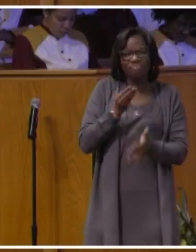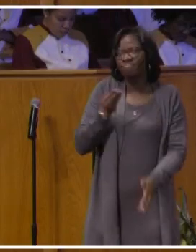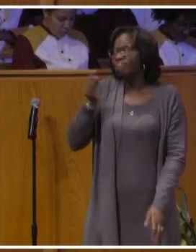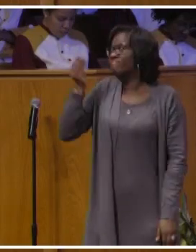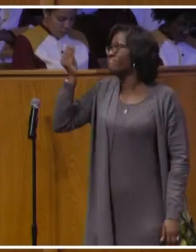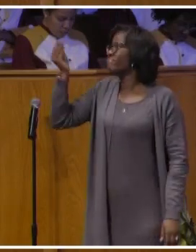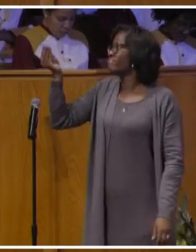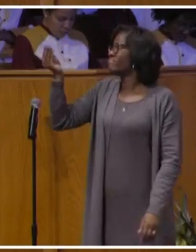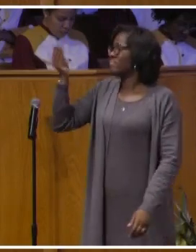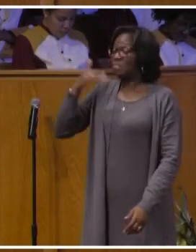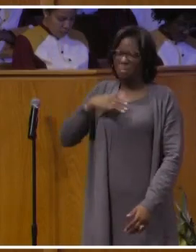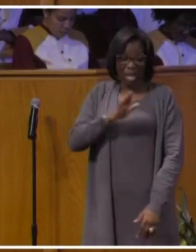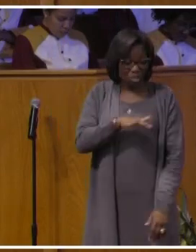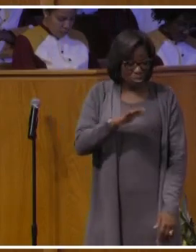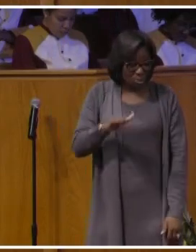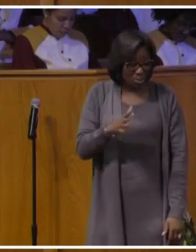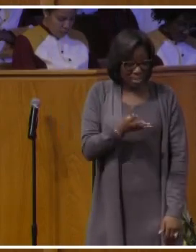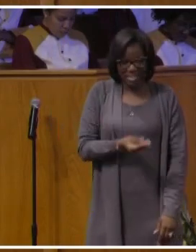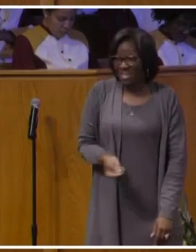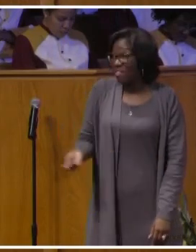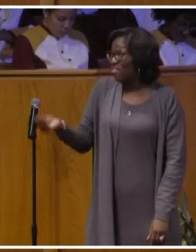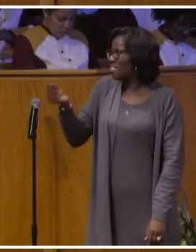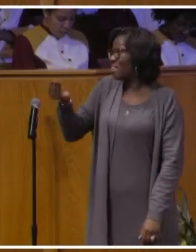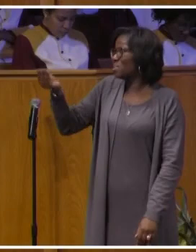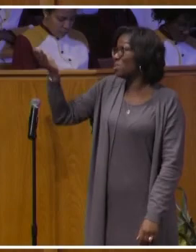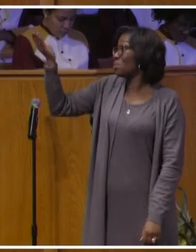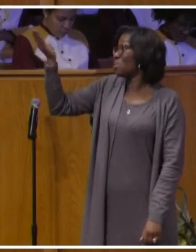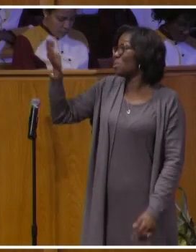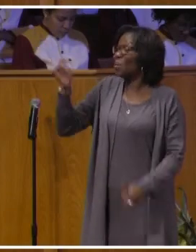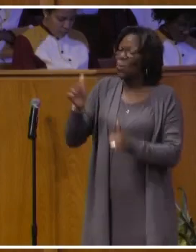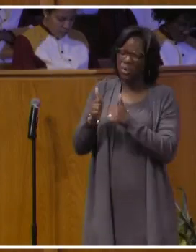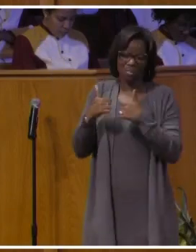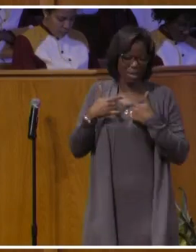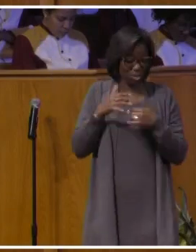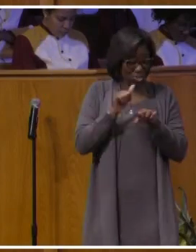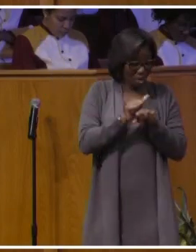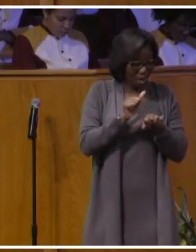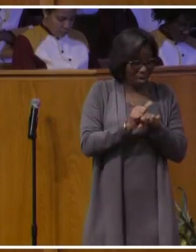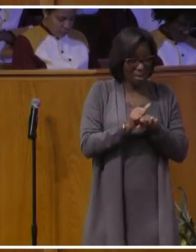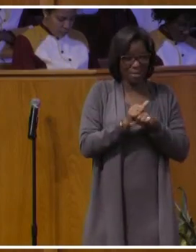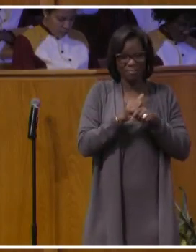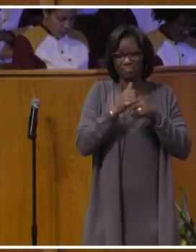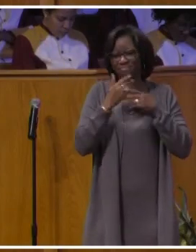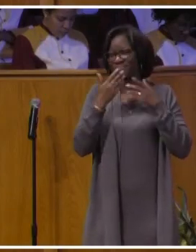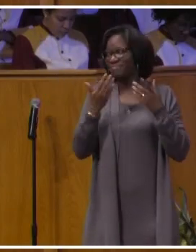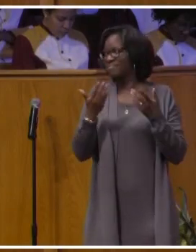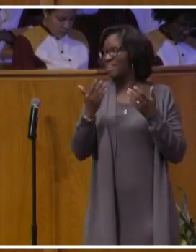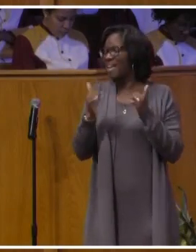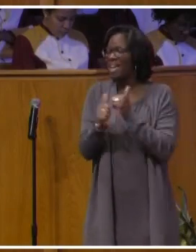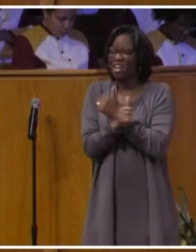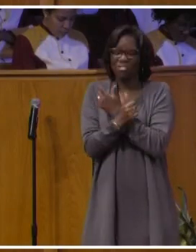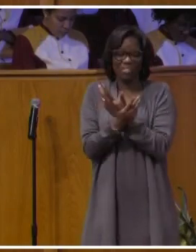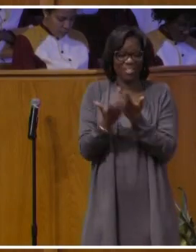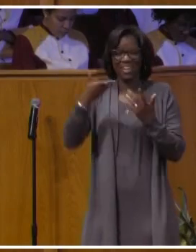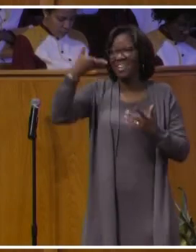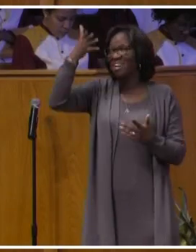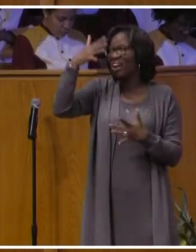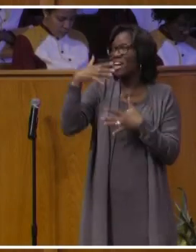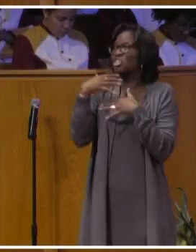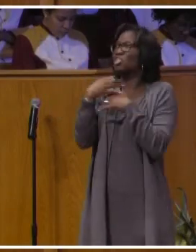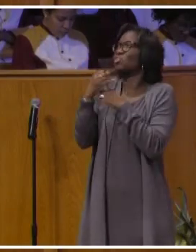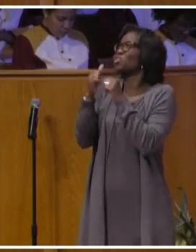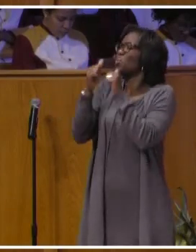I trust you with my children. I trust you with my job. God, as a matter of fact, I just trust you